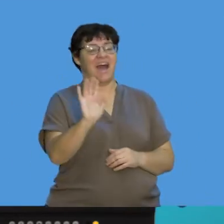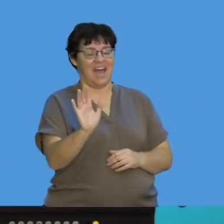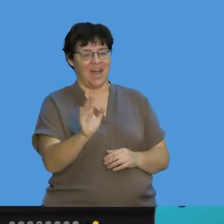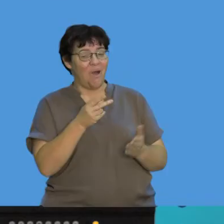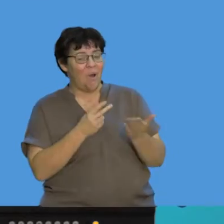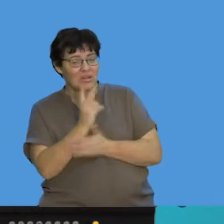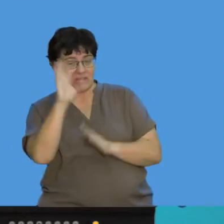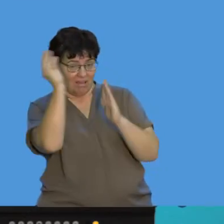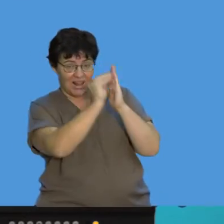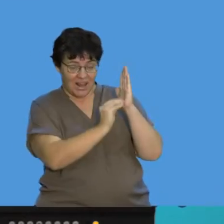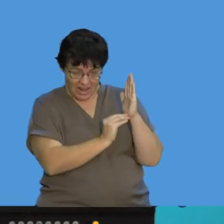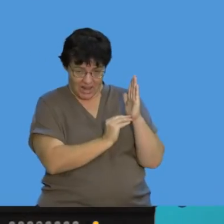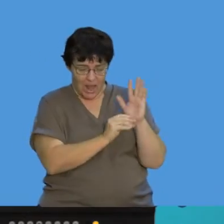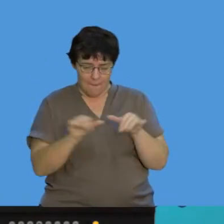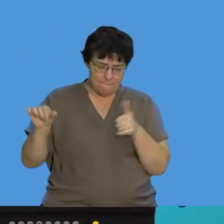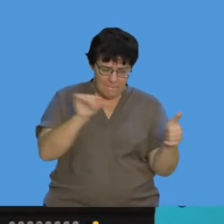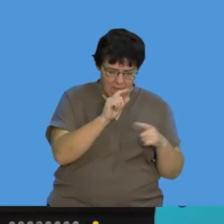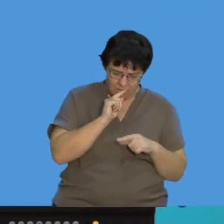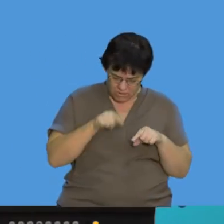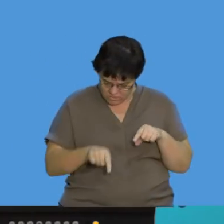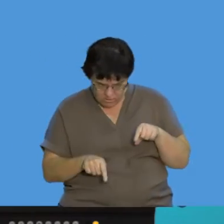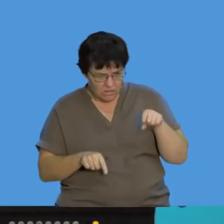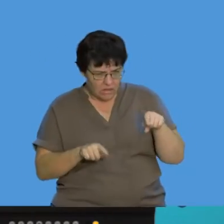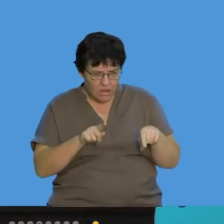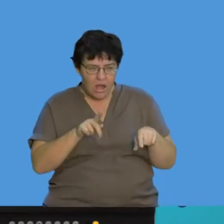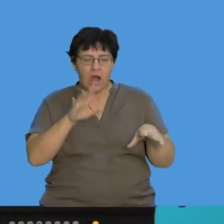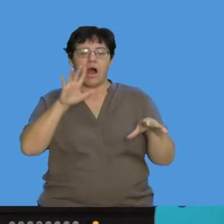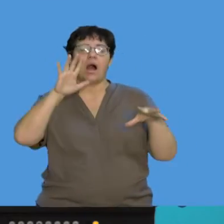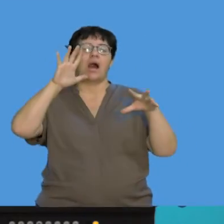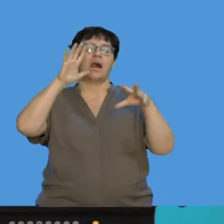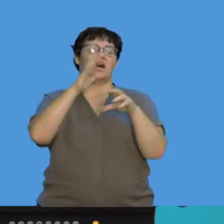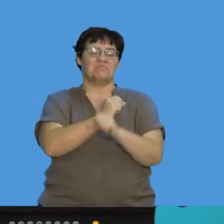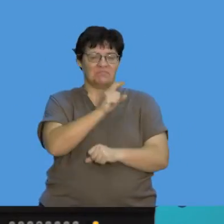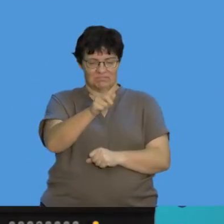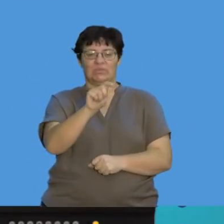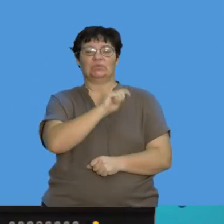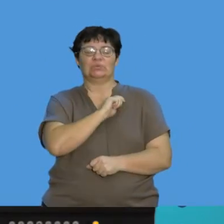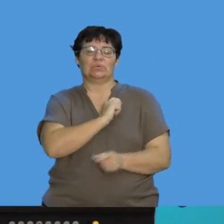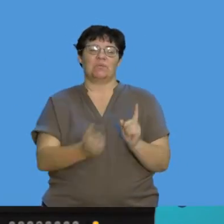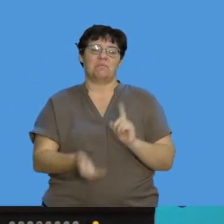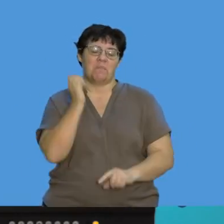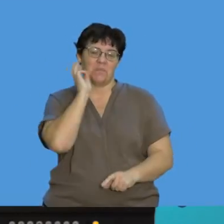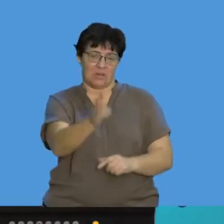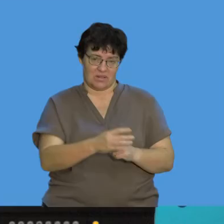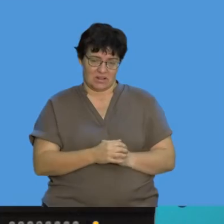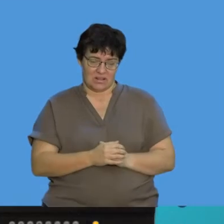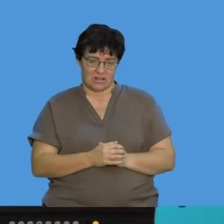say? But honestly, if you wrote it down and you go back and re-look at it, I promise you, you are going to get it. And then